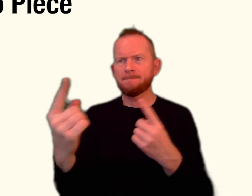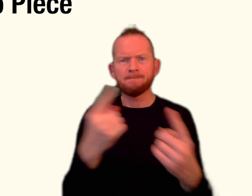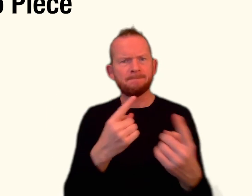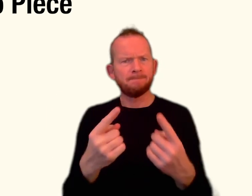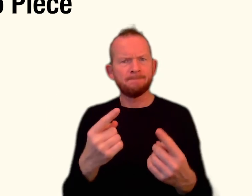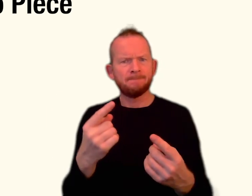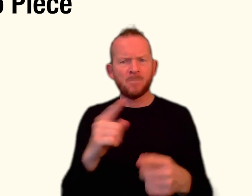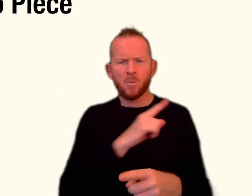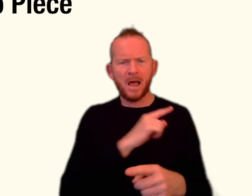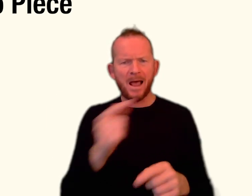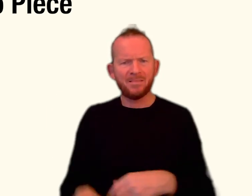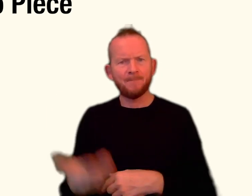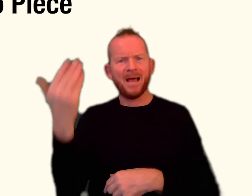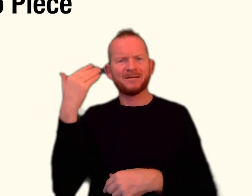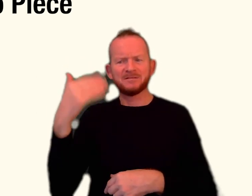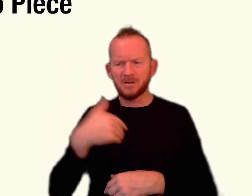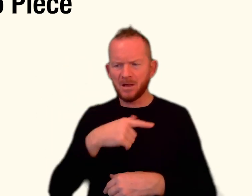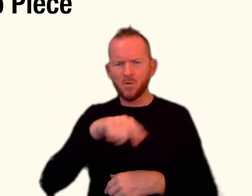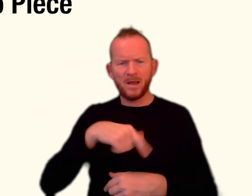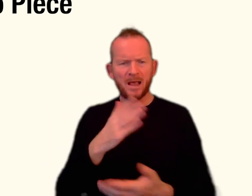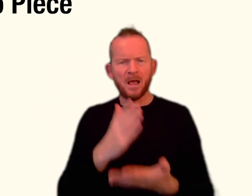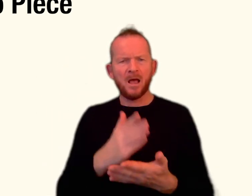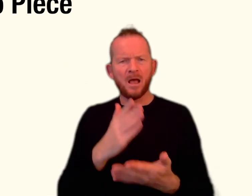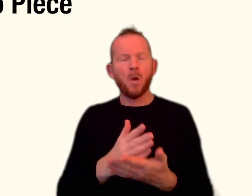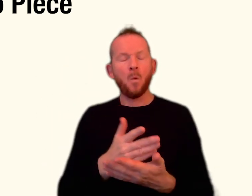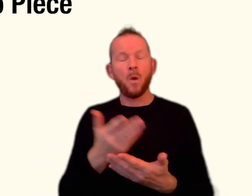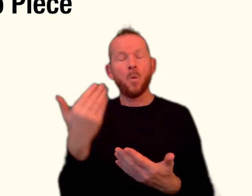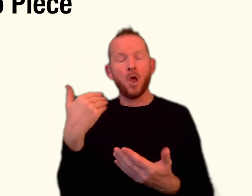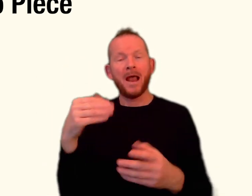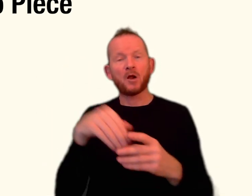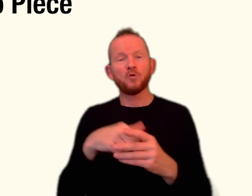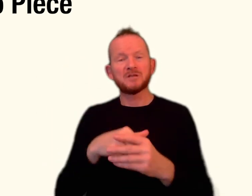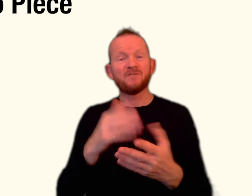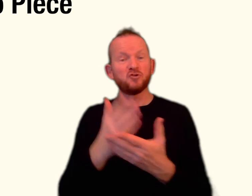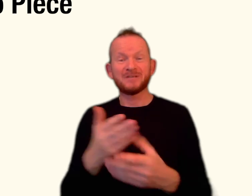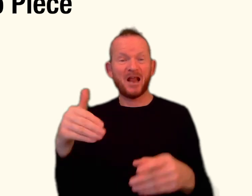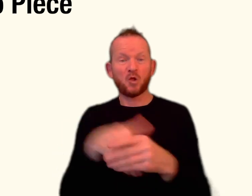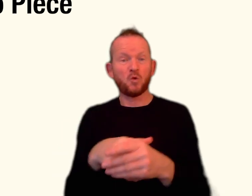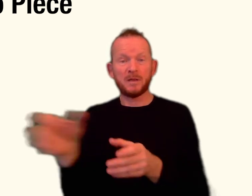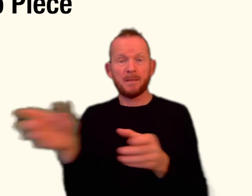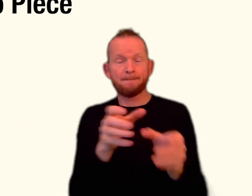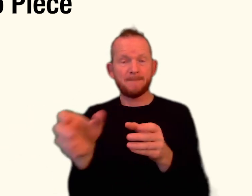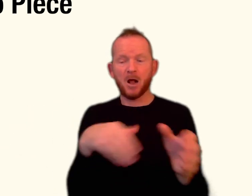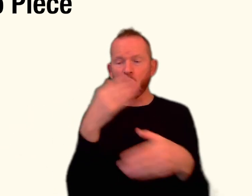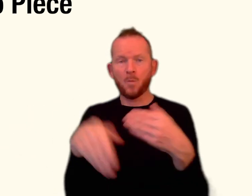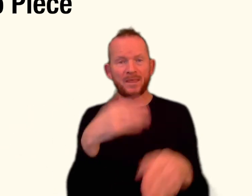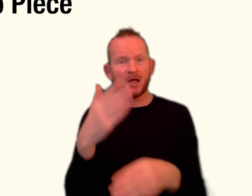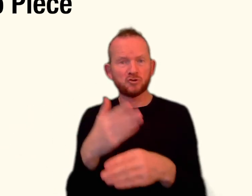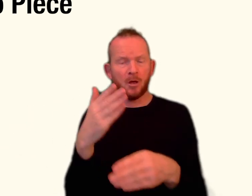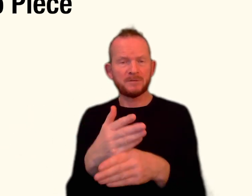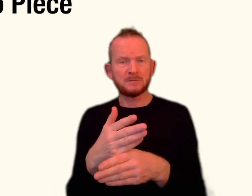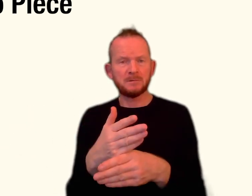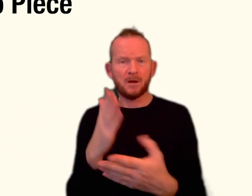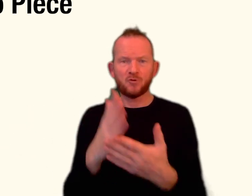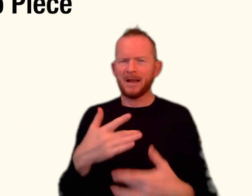the past, we absolutely were inclusive and just included them and just got on with our jobs, which is really